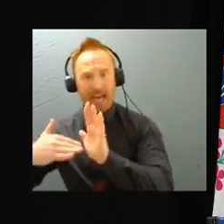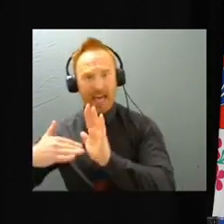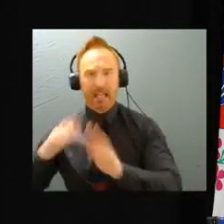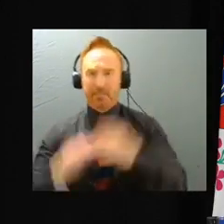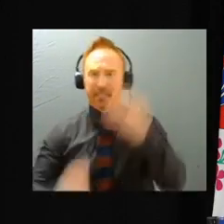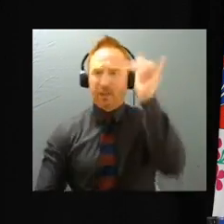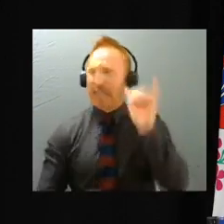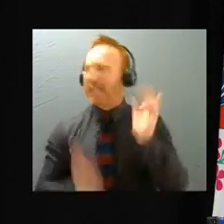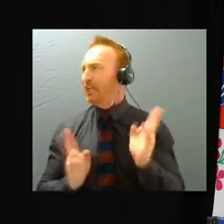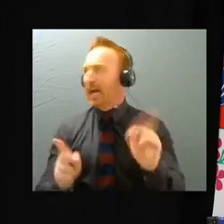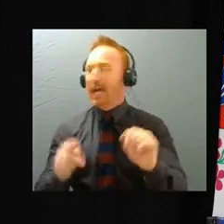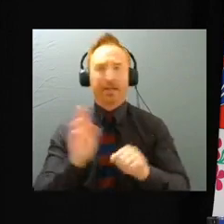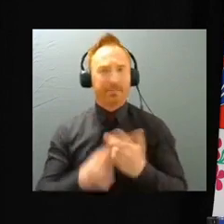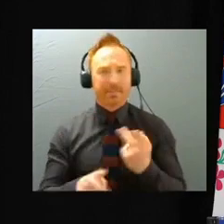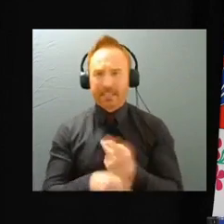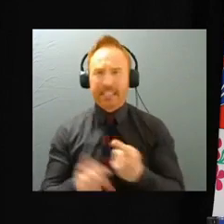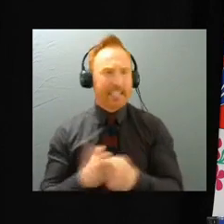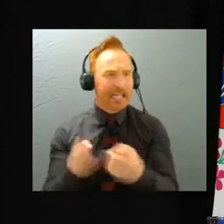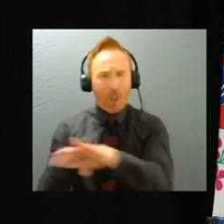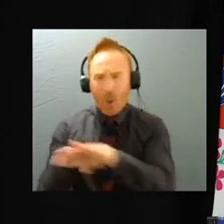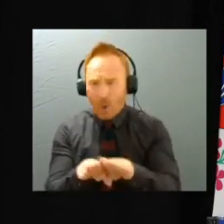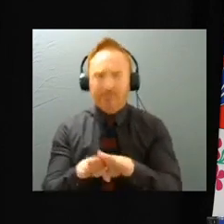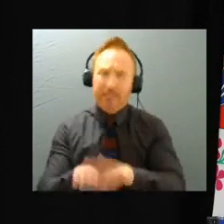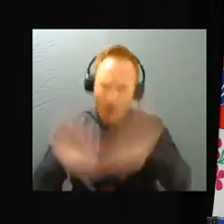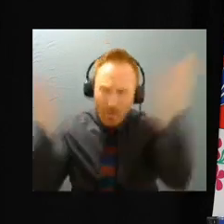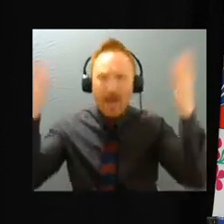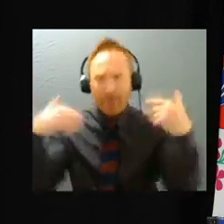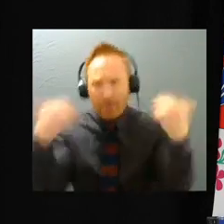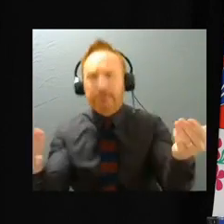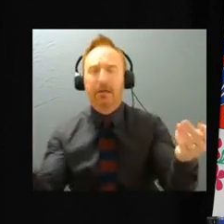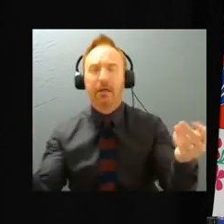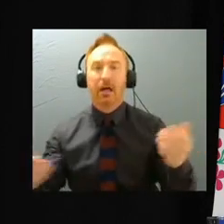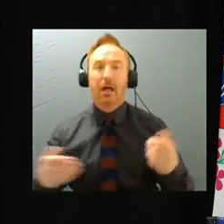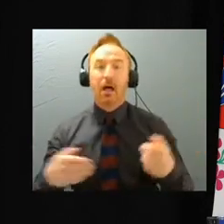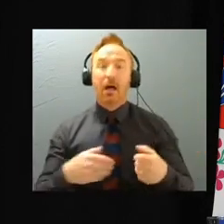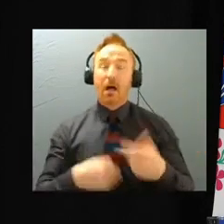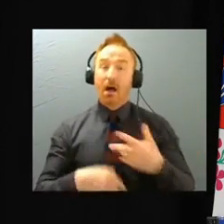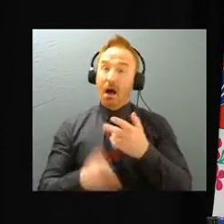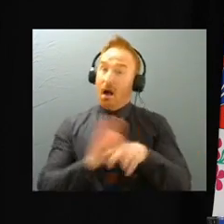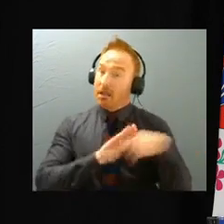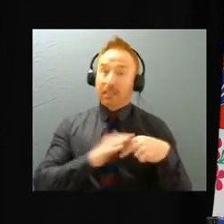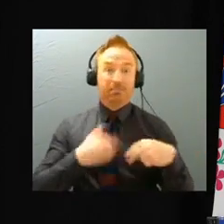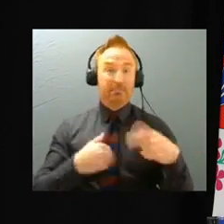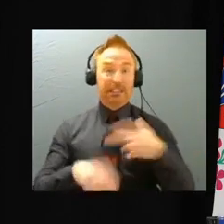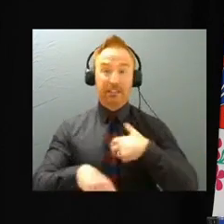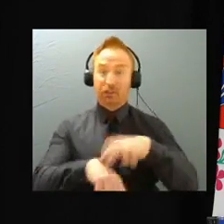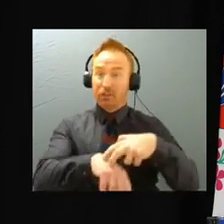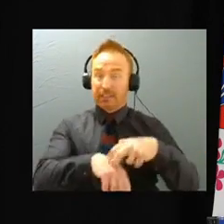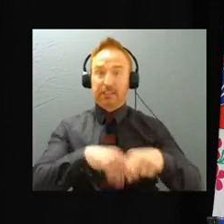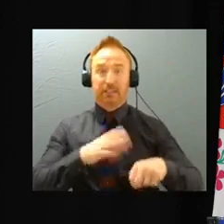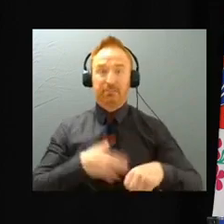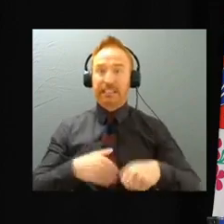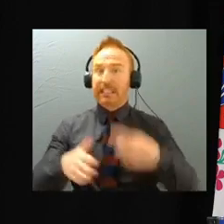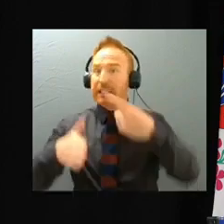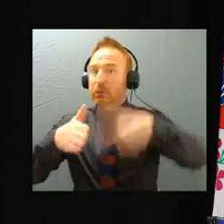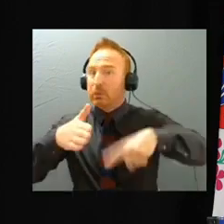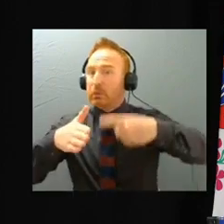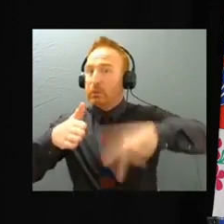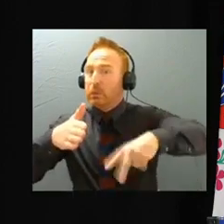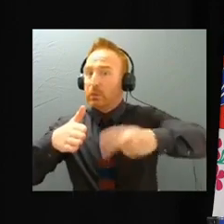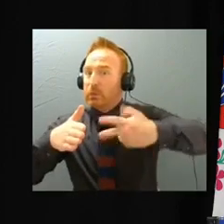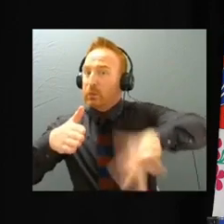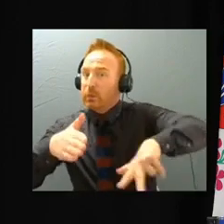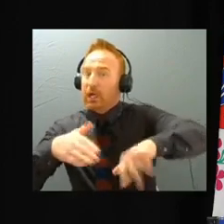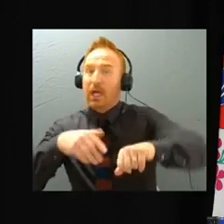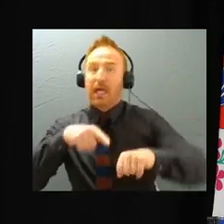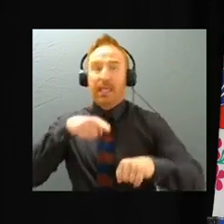honest, I'm nervous myself about the weeks ahead of us. As I've said before, this move is not without risk, but we need to be